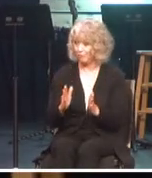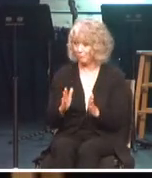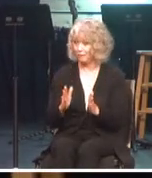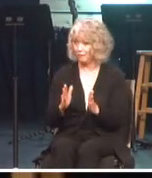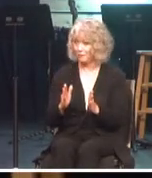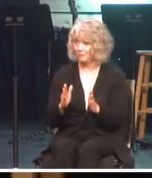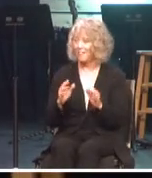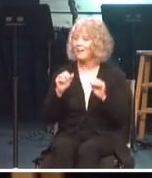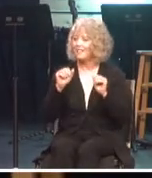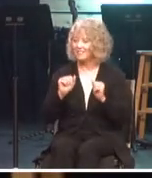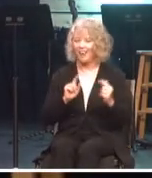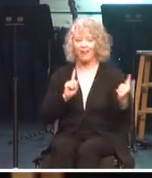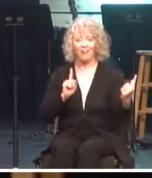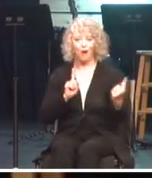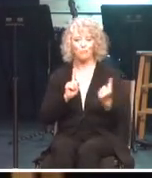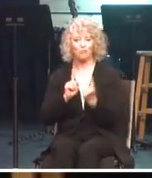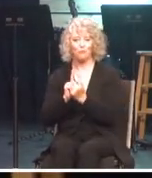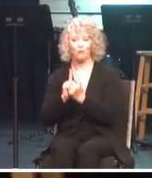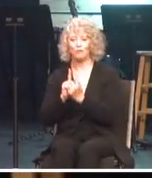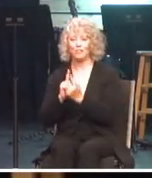No one can come to me